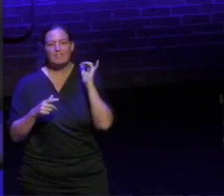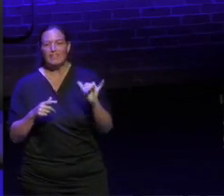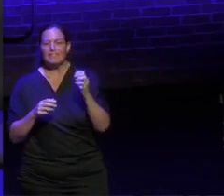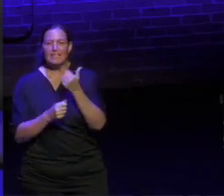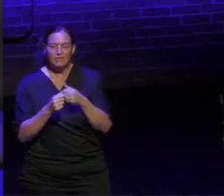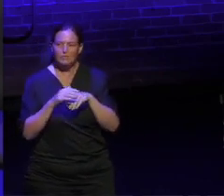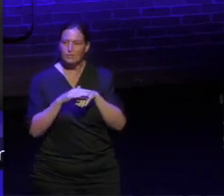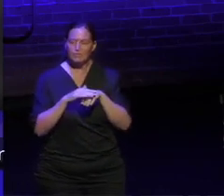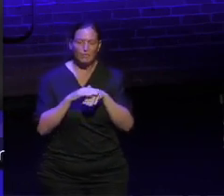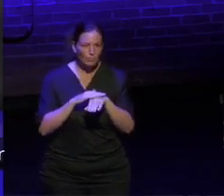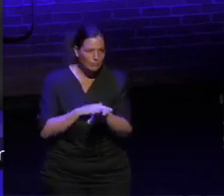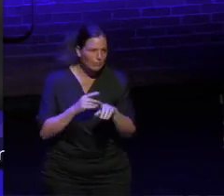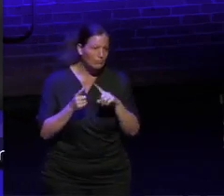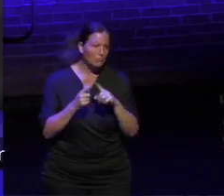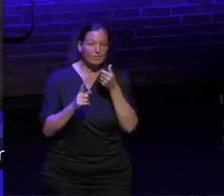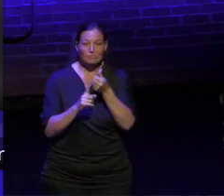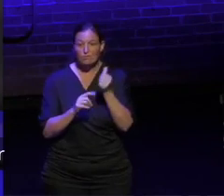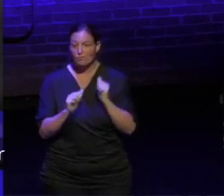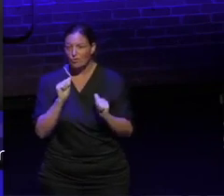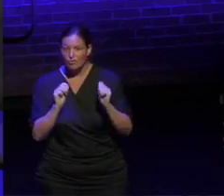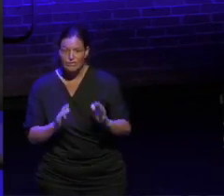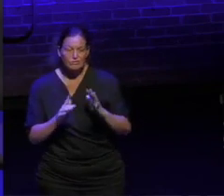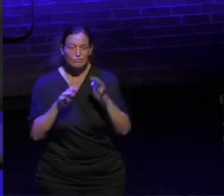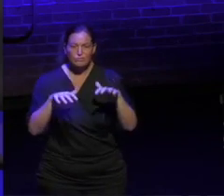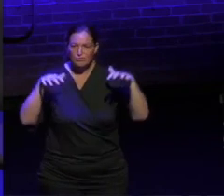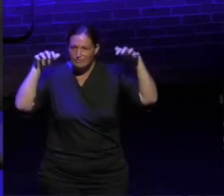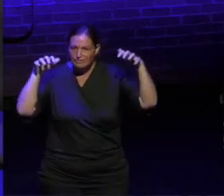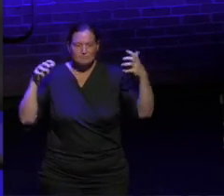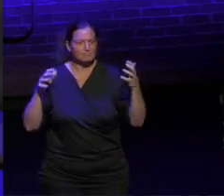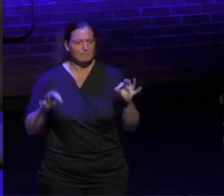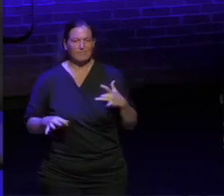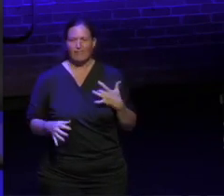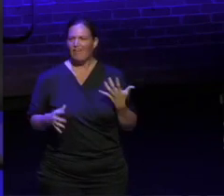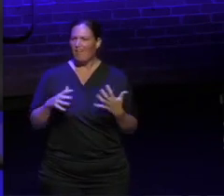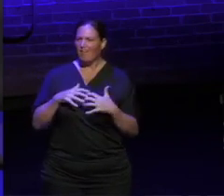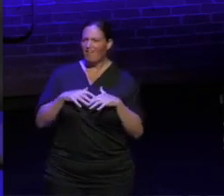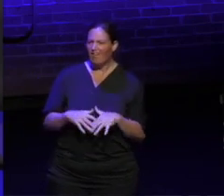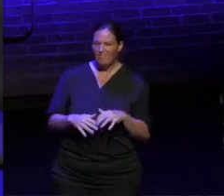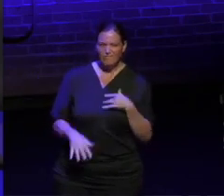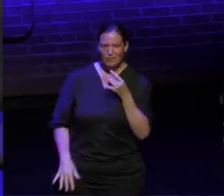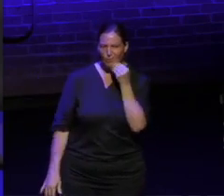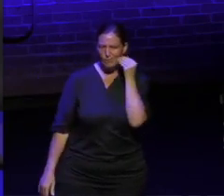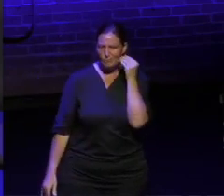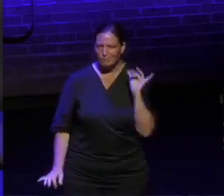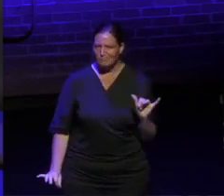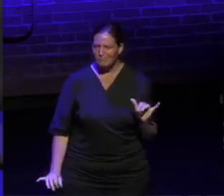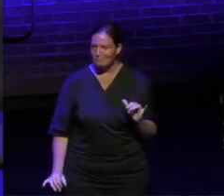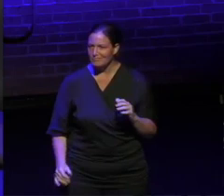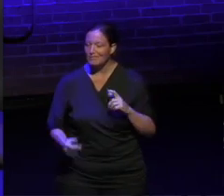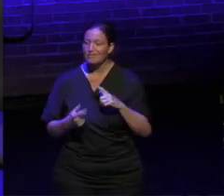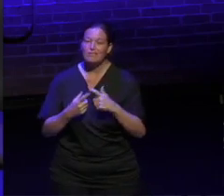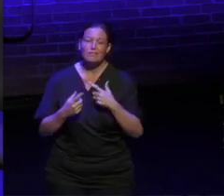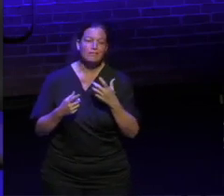Anyone who walked through this door either as an artist or an audience member definitely feels at home, and we hope you feel that way tonight. On behalf of the